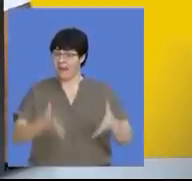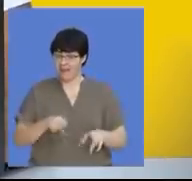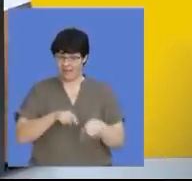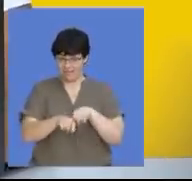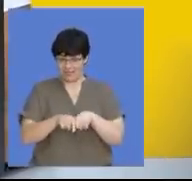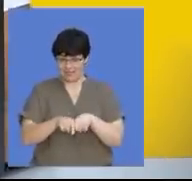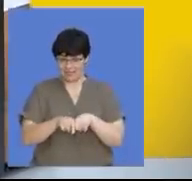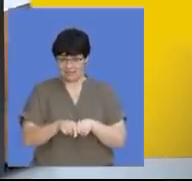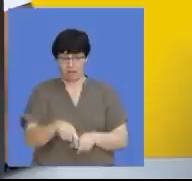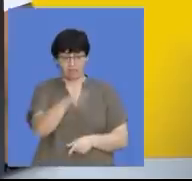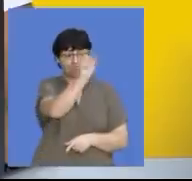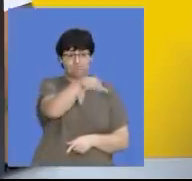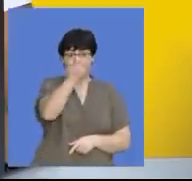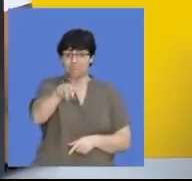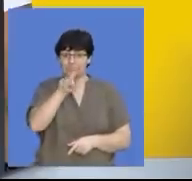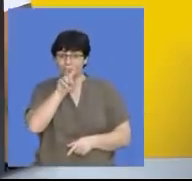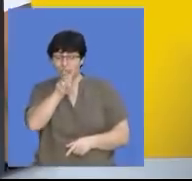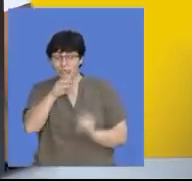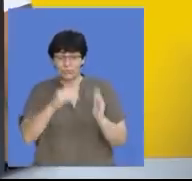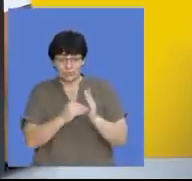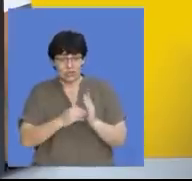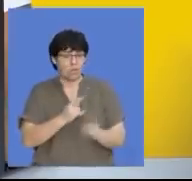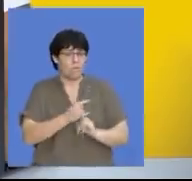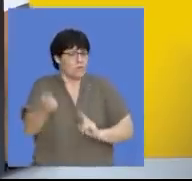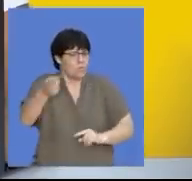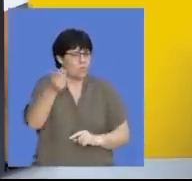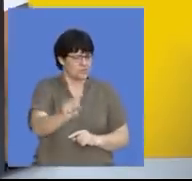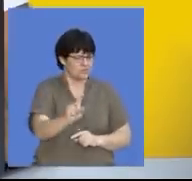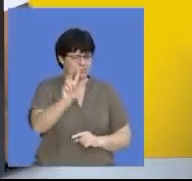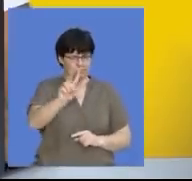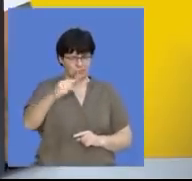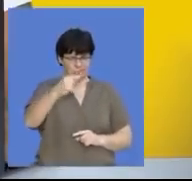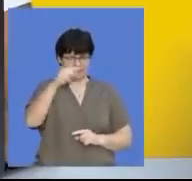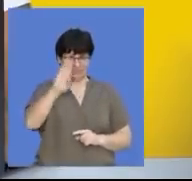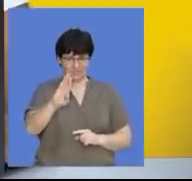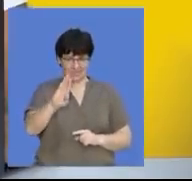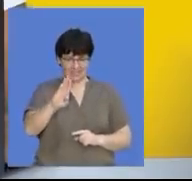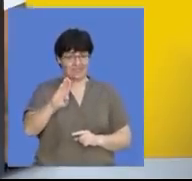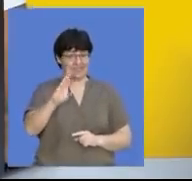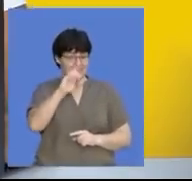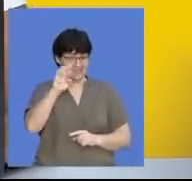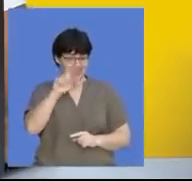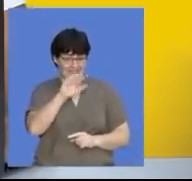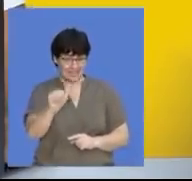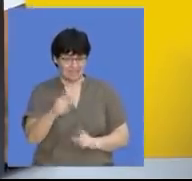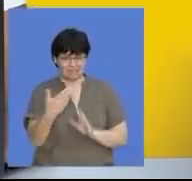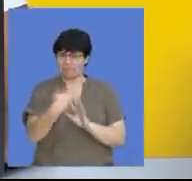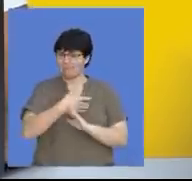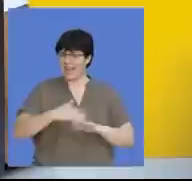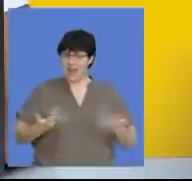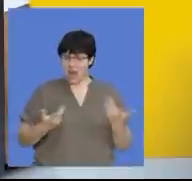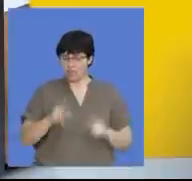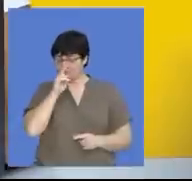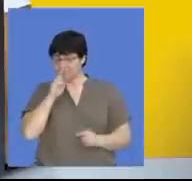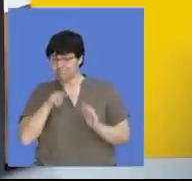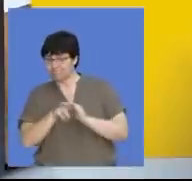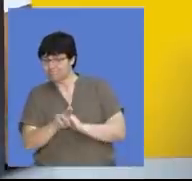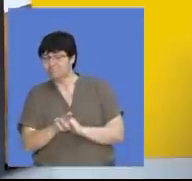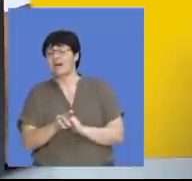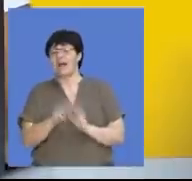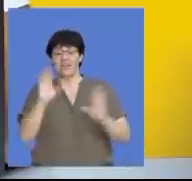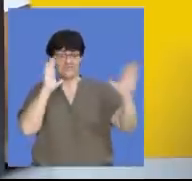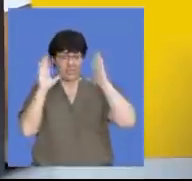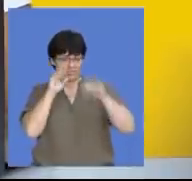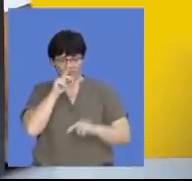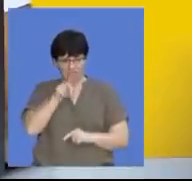competition, where two lucky Matrix stand a chance to win 2 gigs of data. All you need to do to enter is head on over to our Facebook